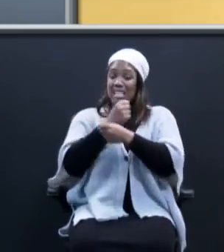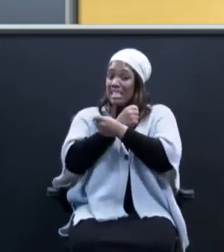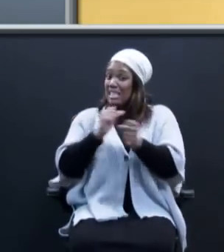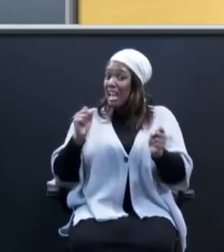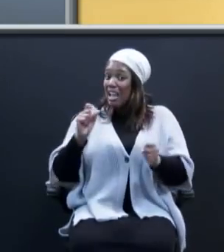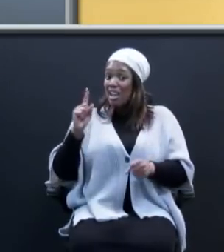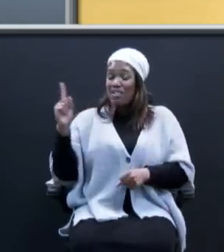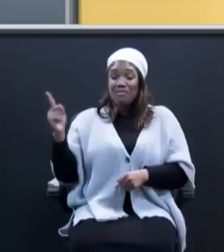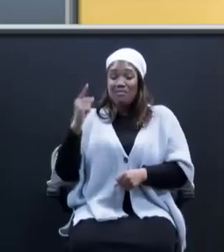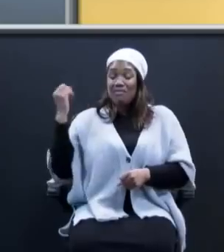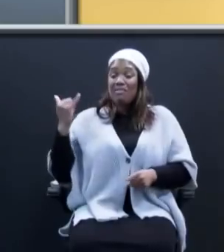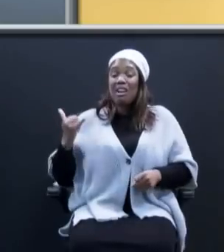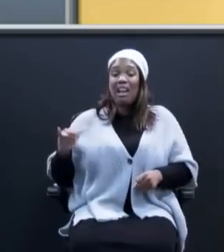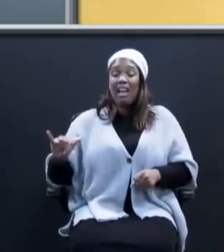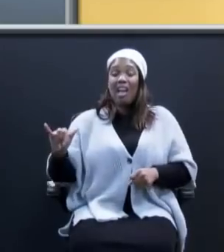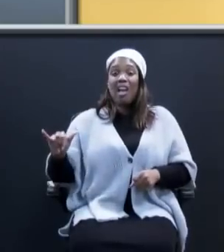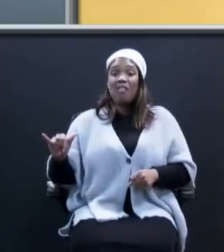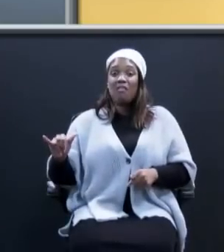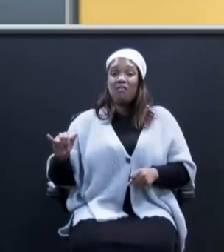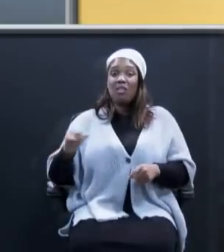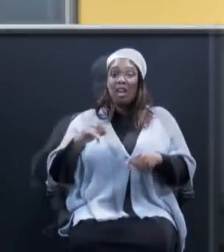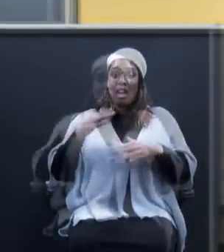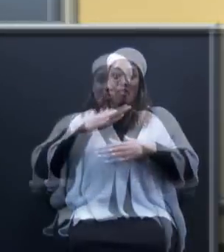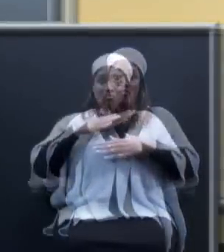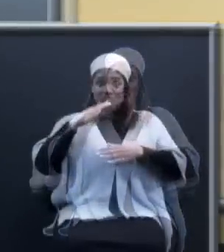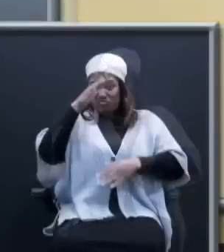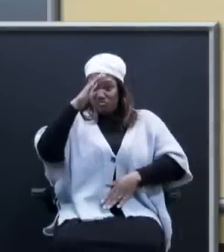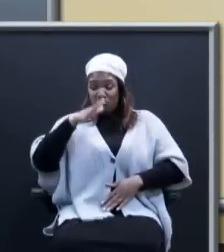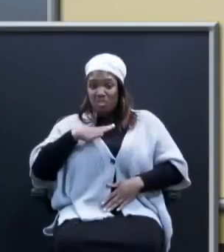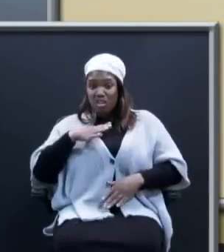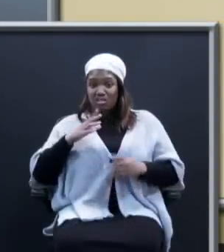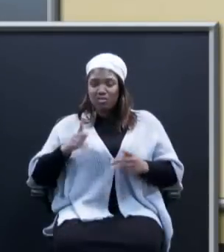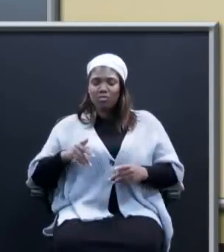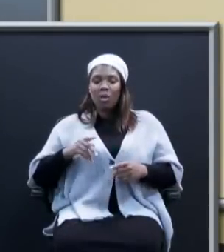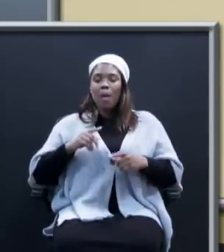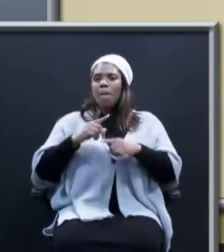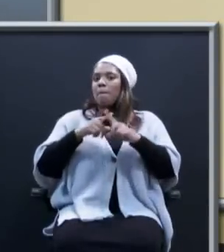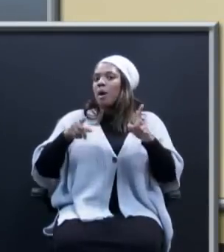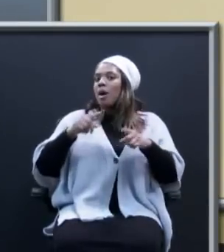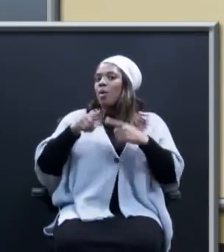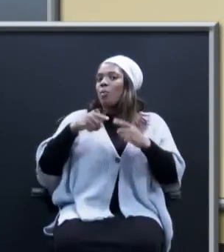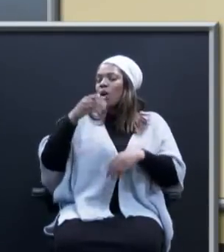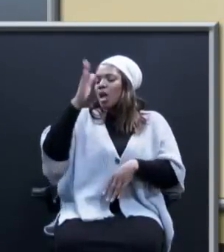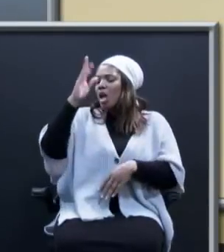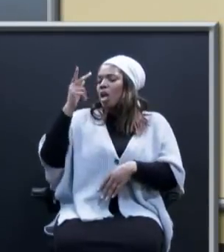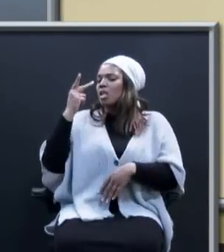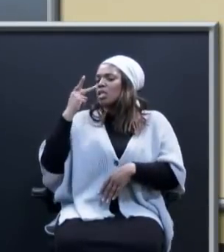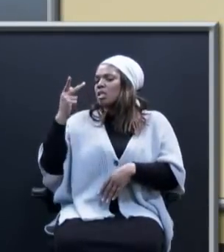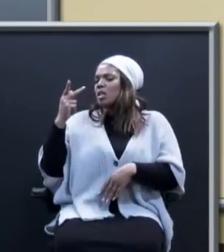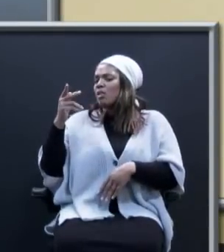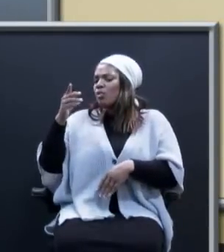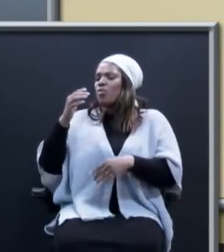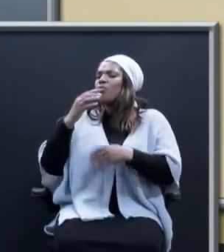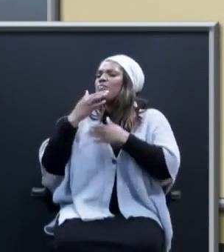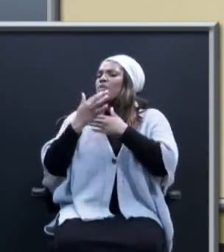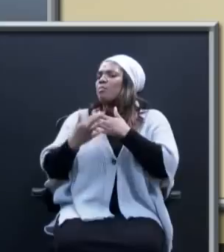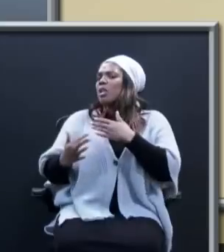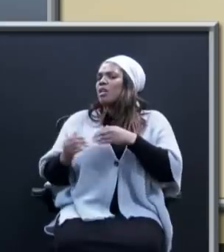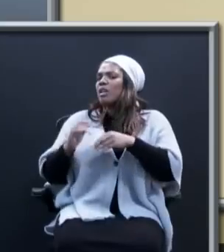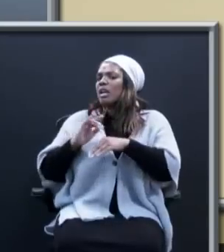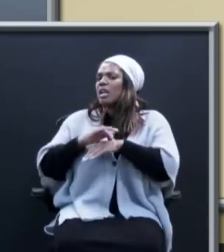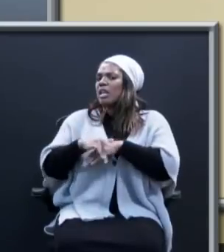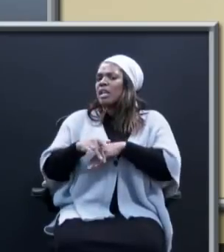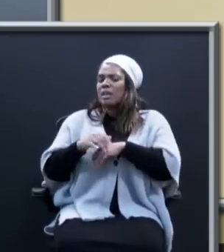are we? Middle of verse 13. Go ahead. And when I see the blood, I will pass over you. Uh-huh. And the plague shall not be upon you